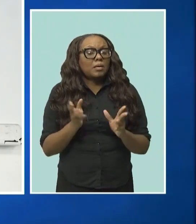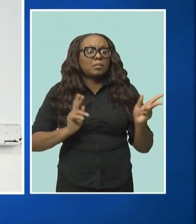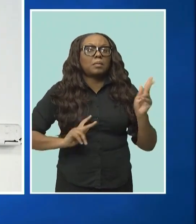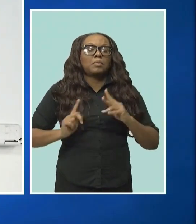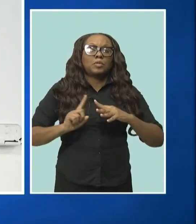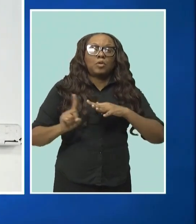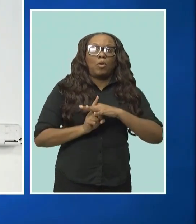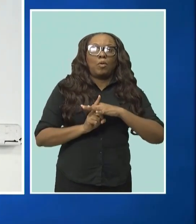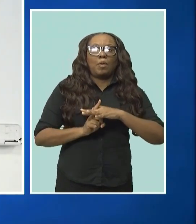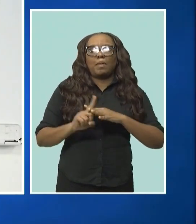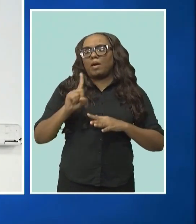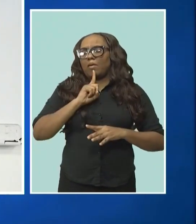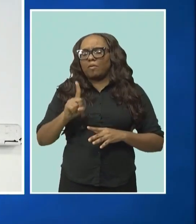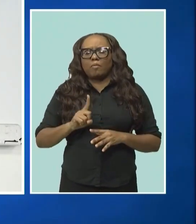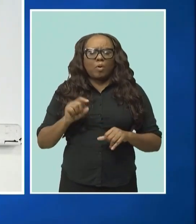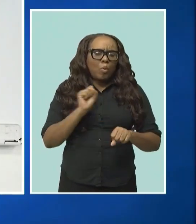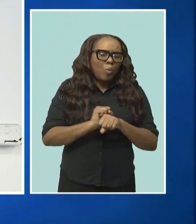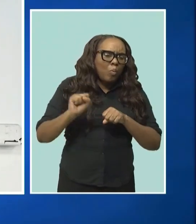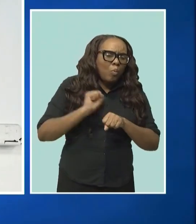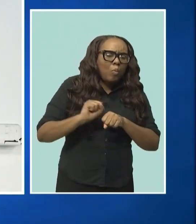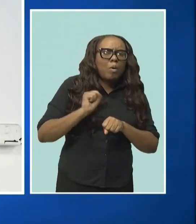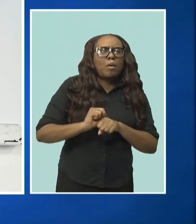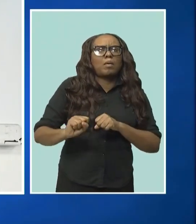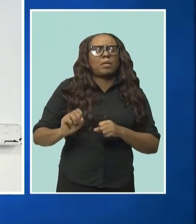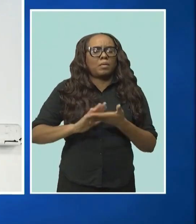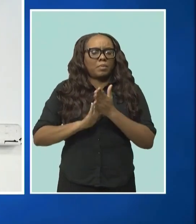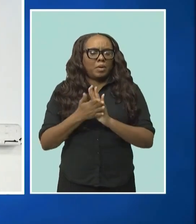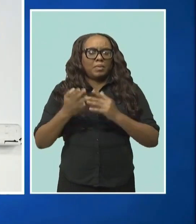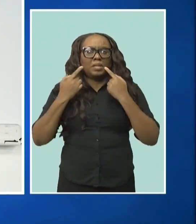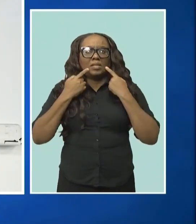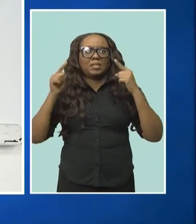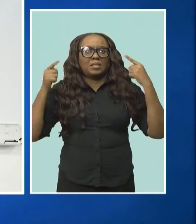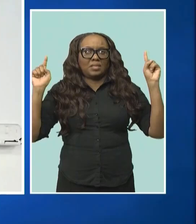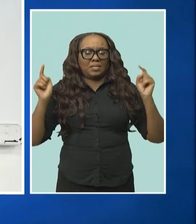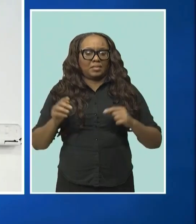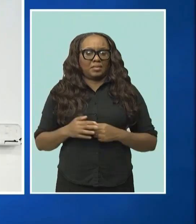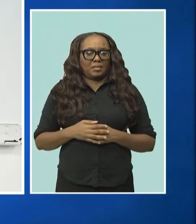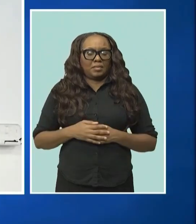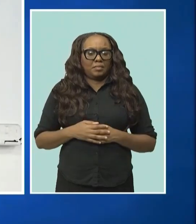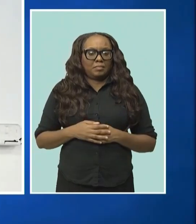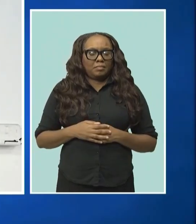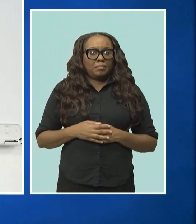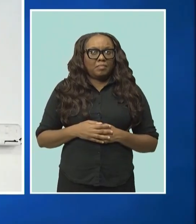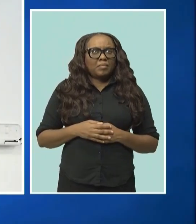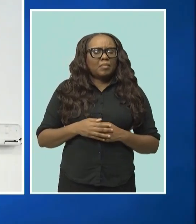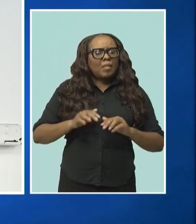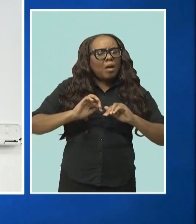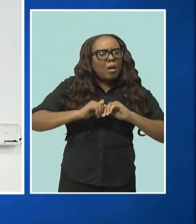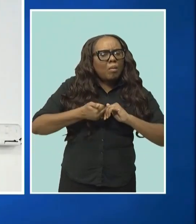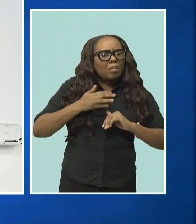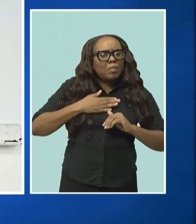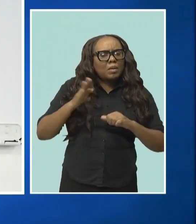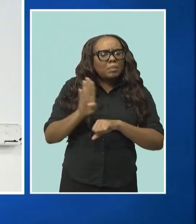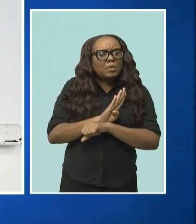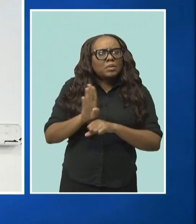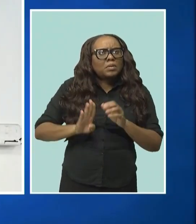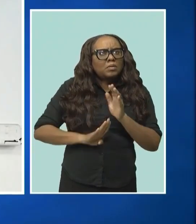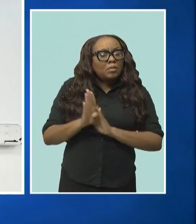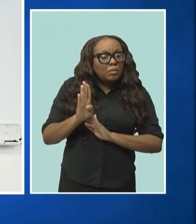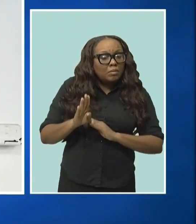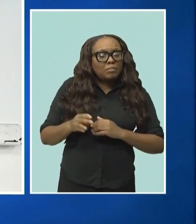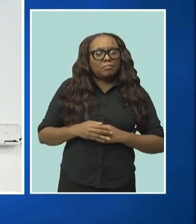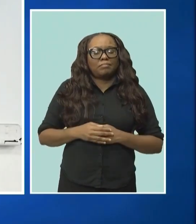to actually make it a success. My business growth, how did my business grow? Thanks to